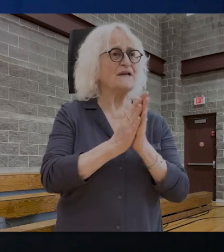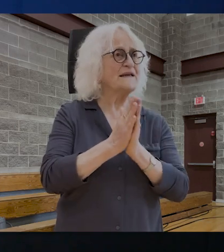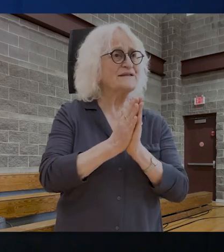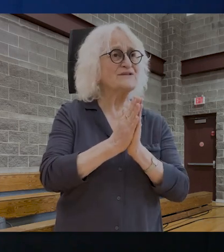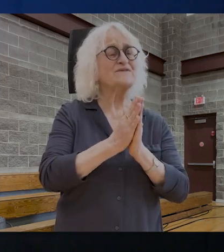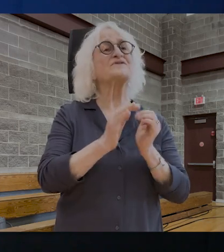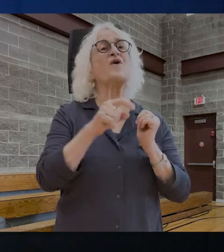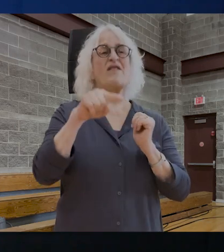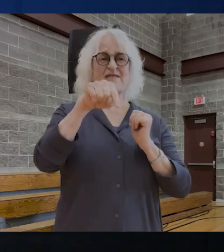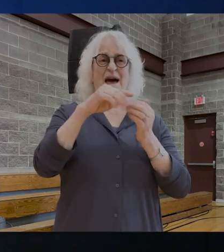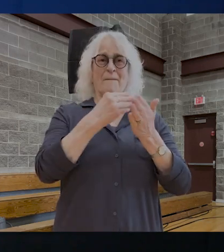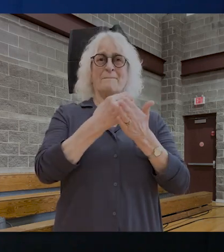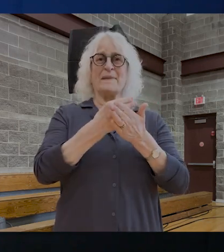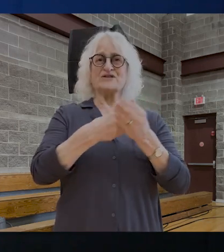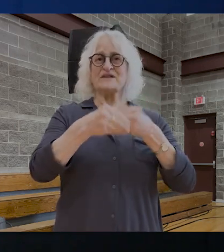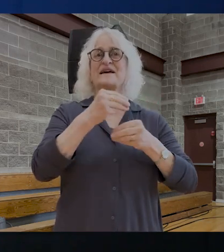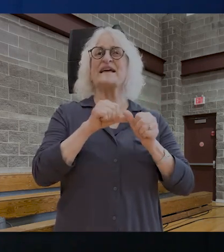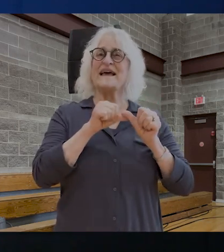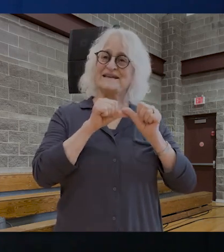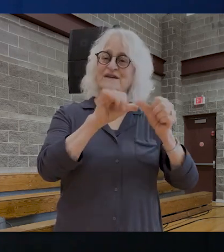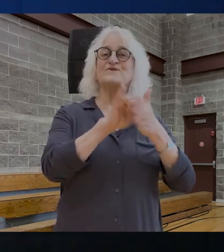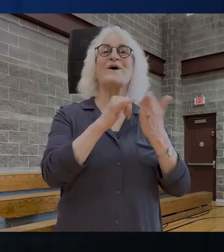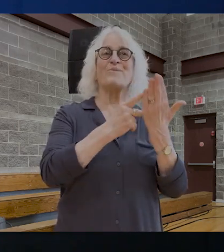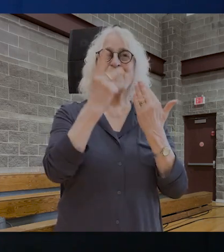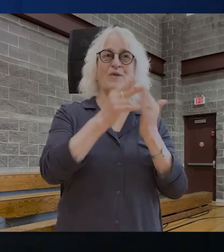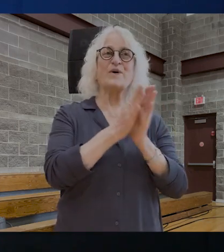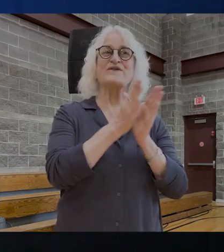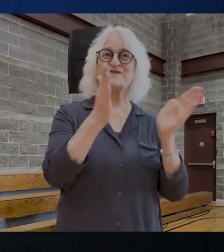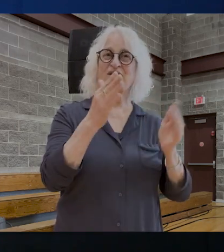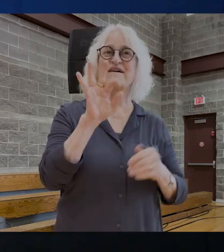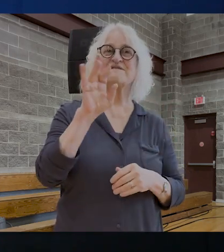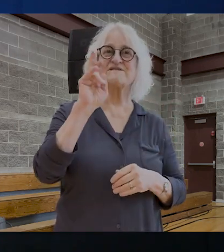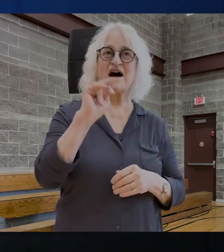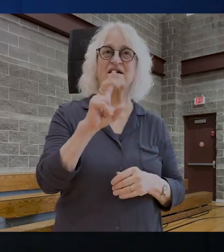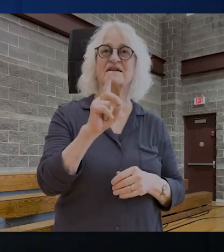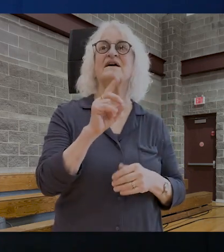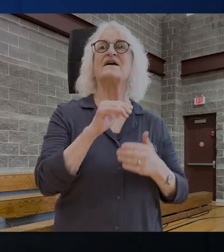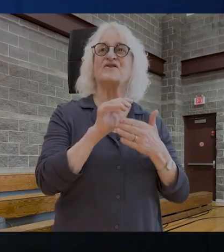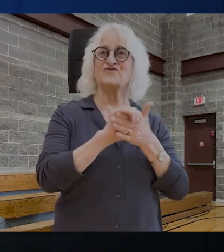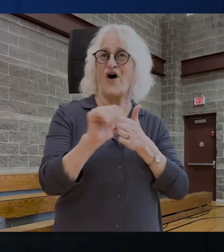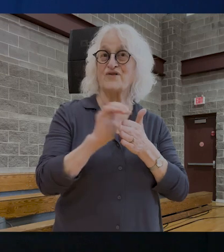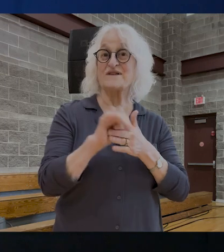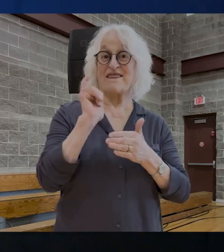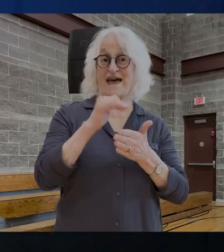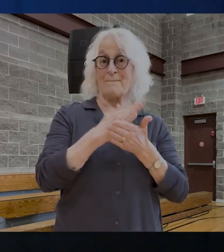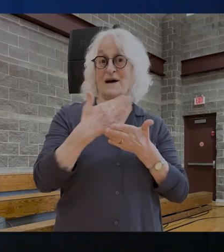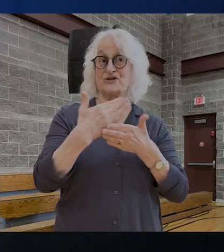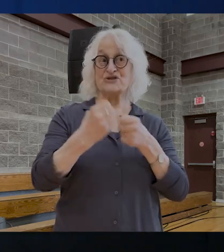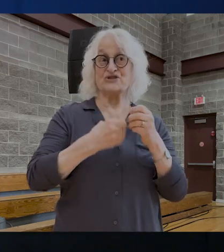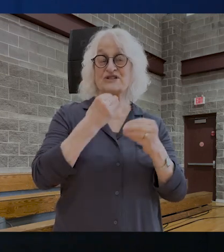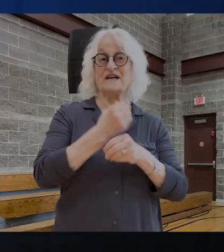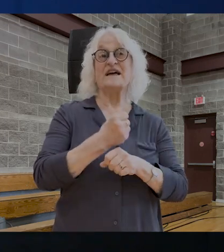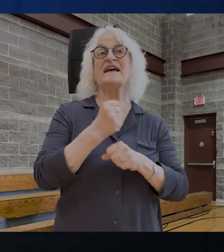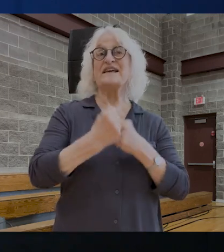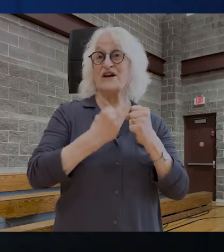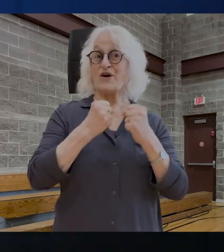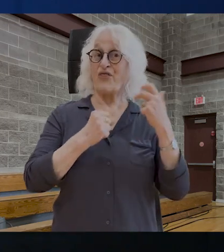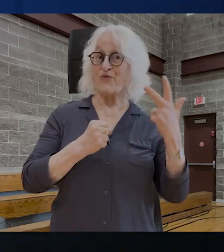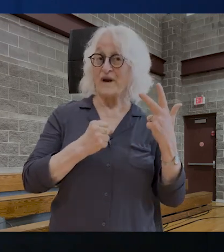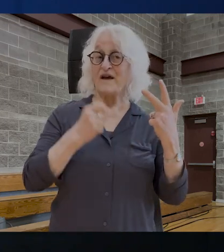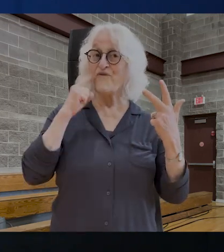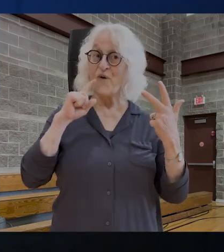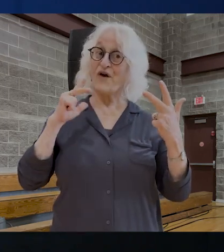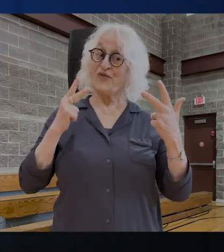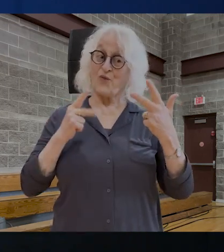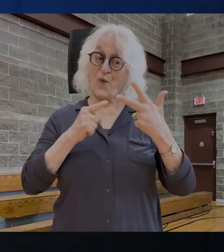initiatives. So this budget continues that program with general fund dollars. This budget is year 3 of 3 for